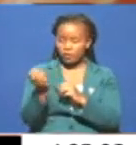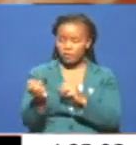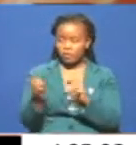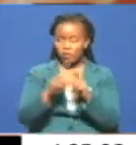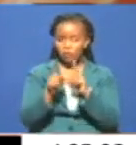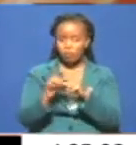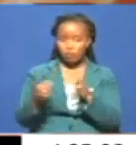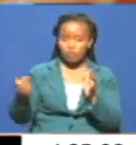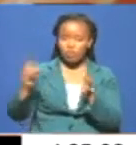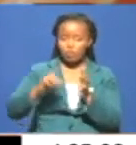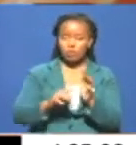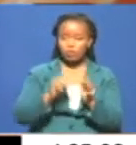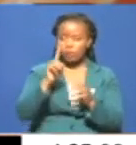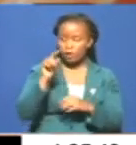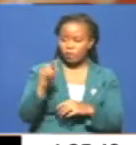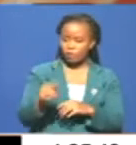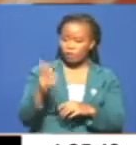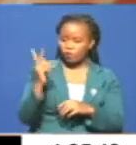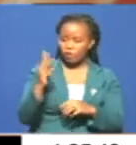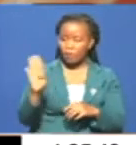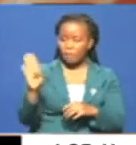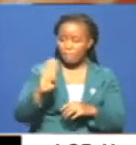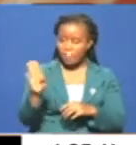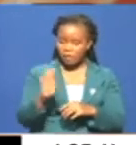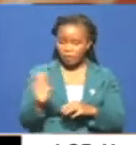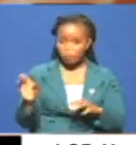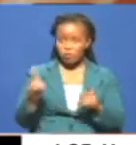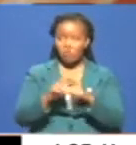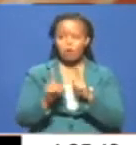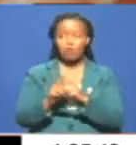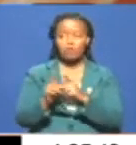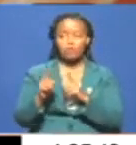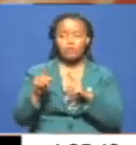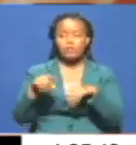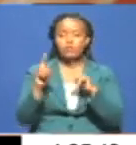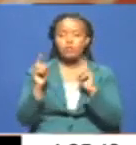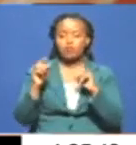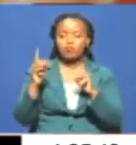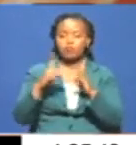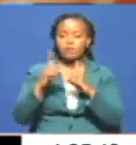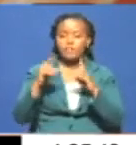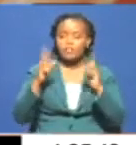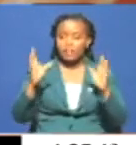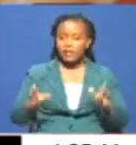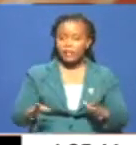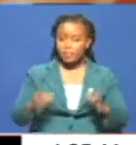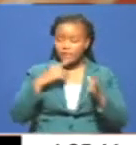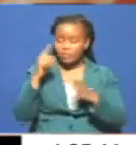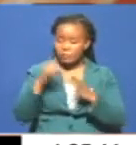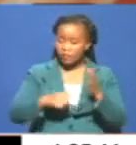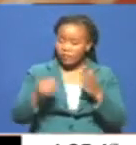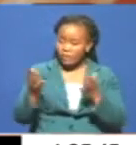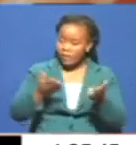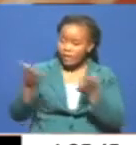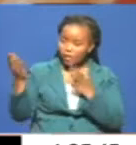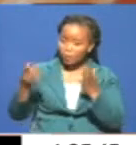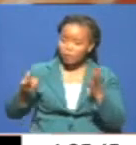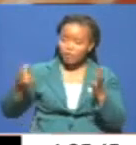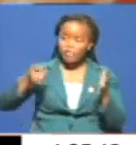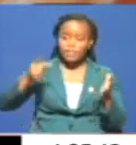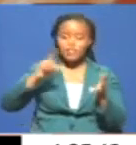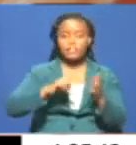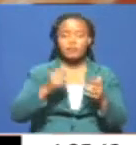shillings. Directorate of Horticulture head Benjamin Tito says the volume of exports increased by 30%